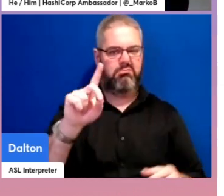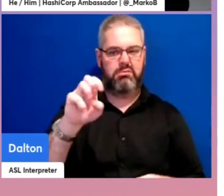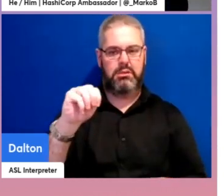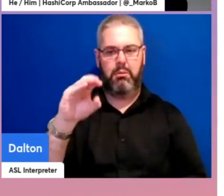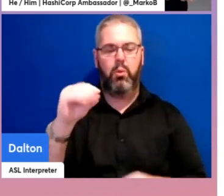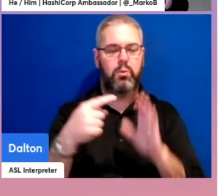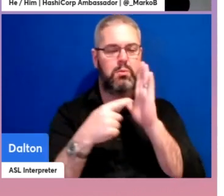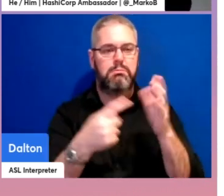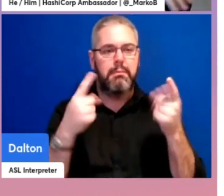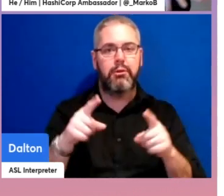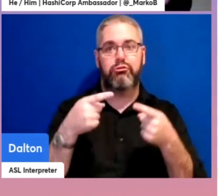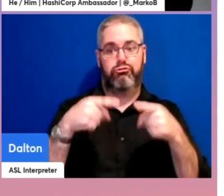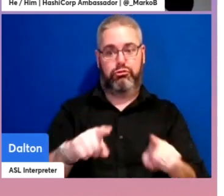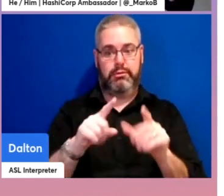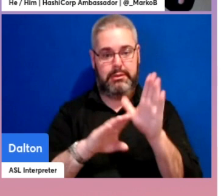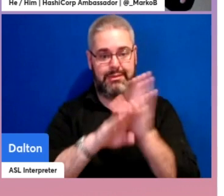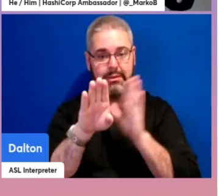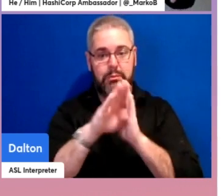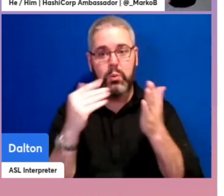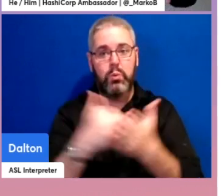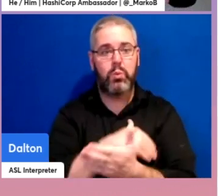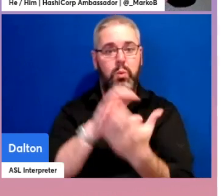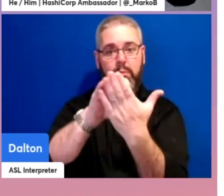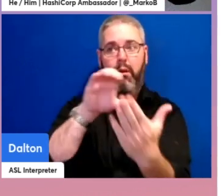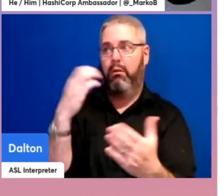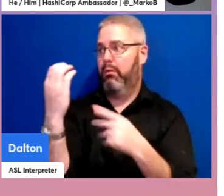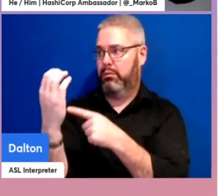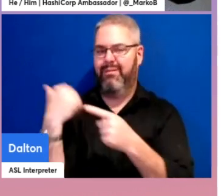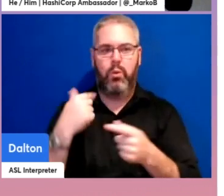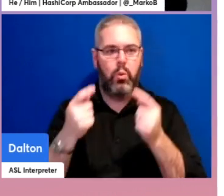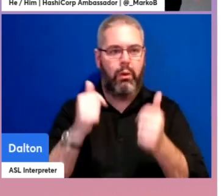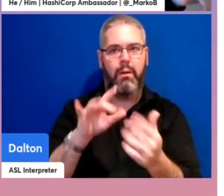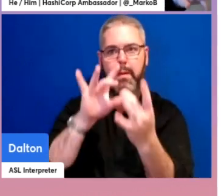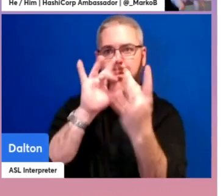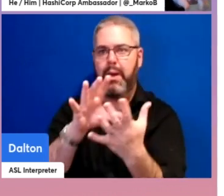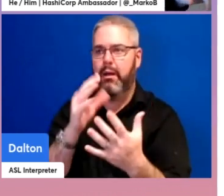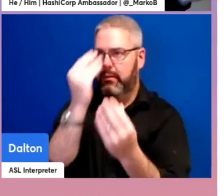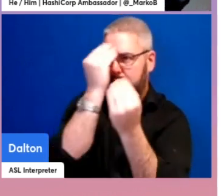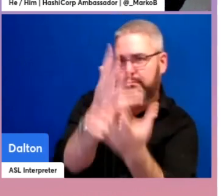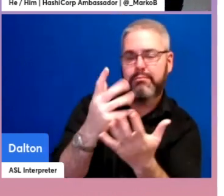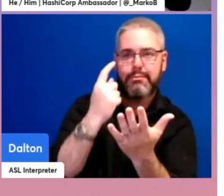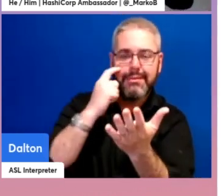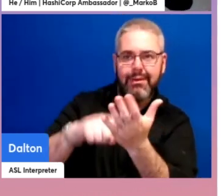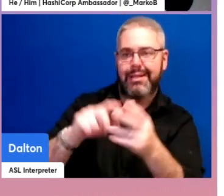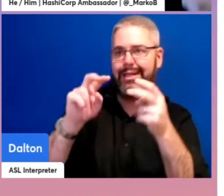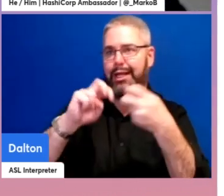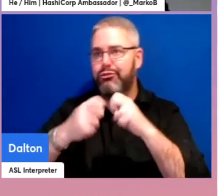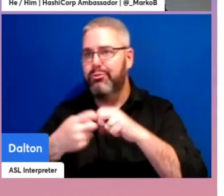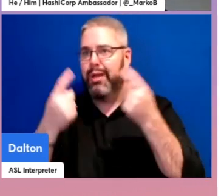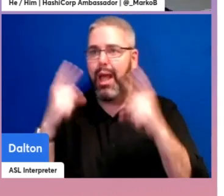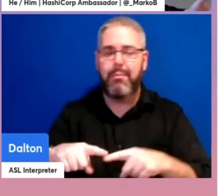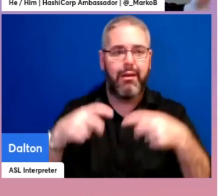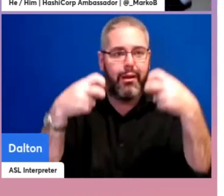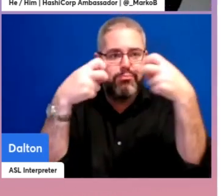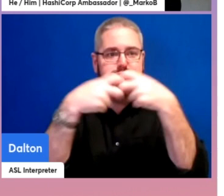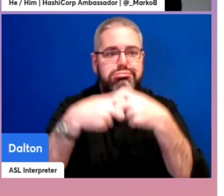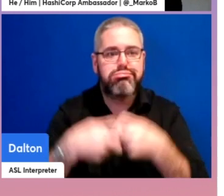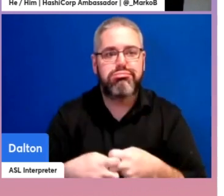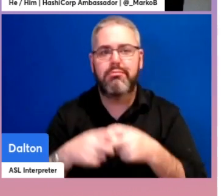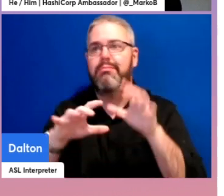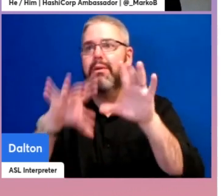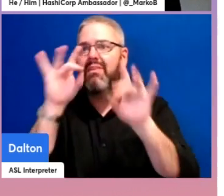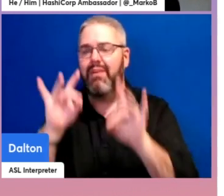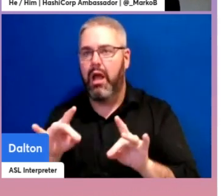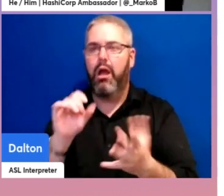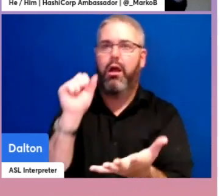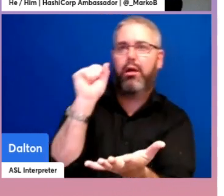during, developing new modules, you want to have quick feedback loop and detect issues quite early. So when you commit code in, you definitely want to